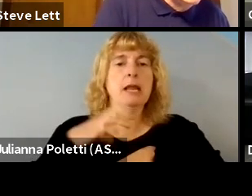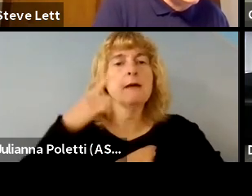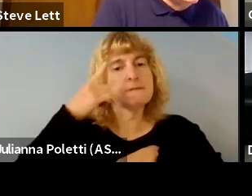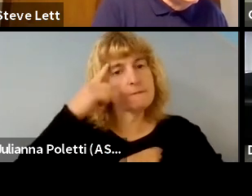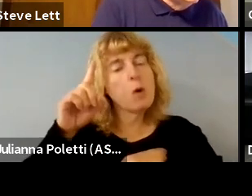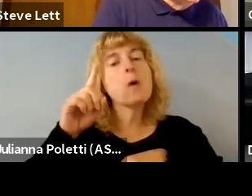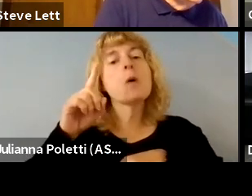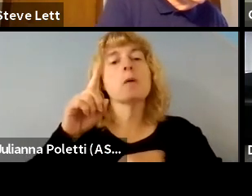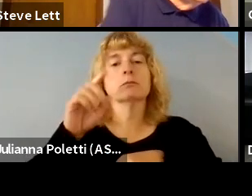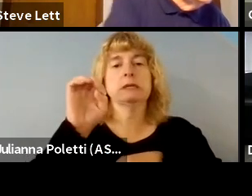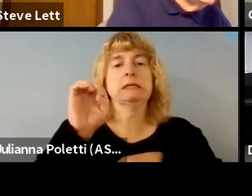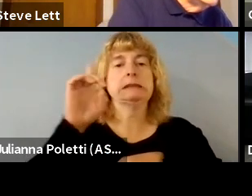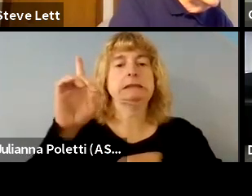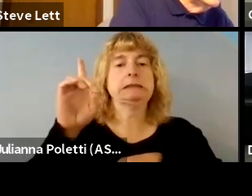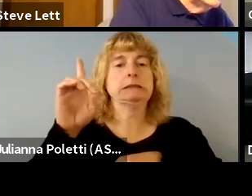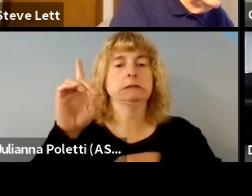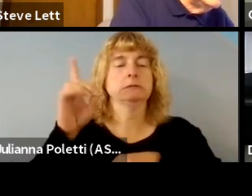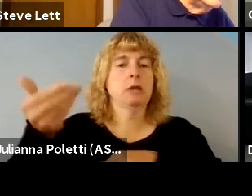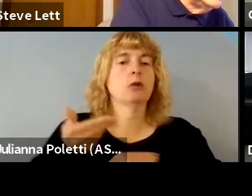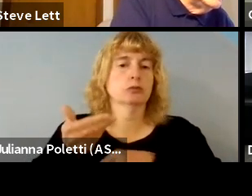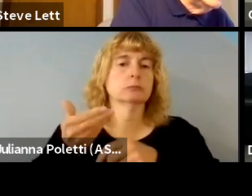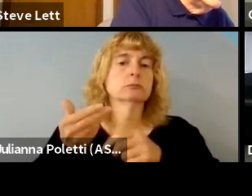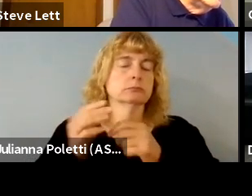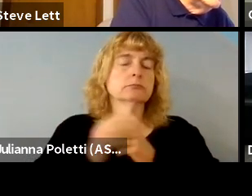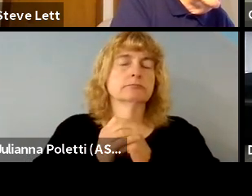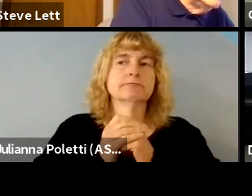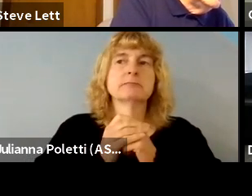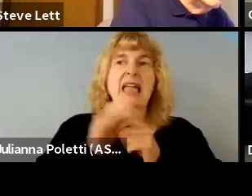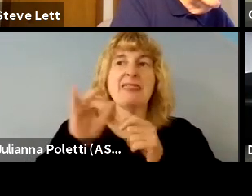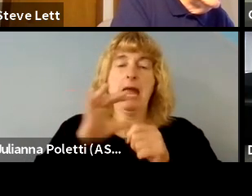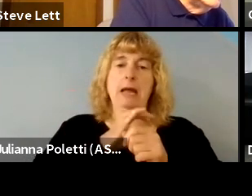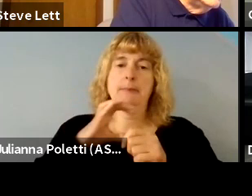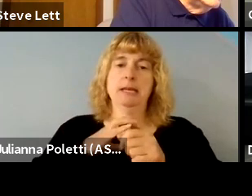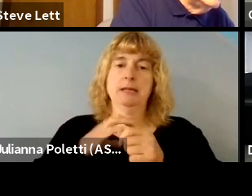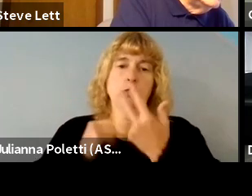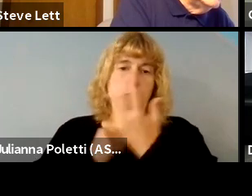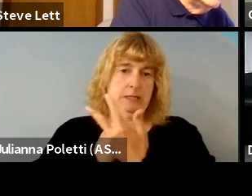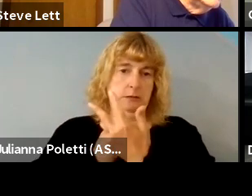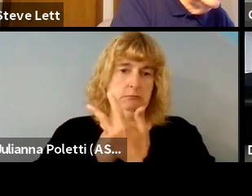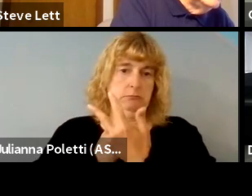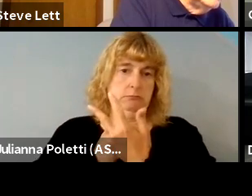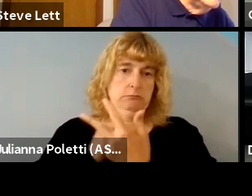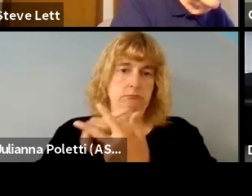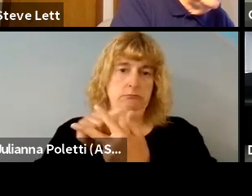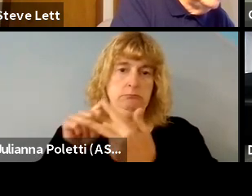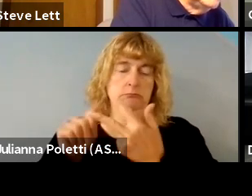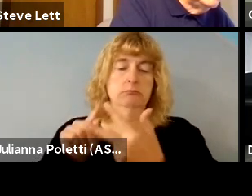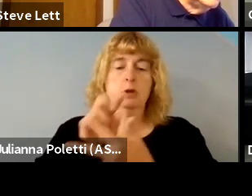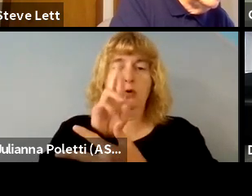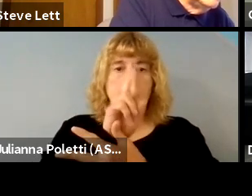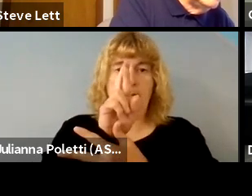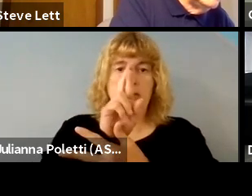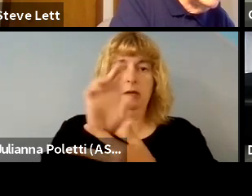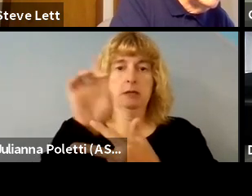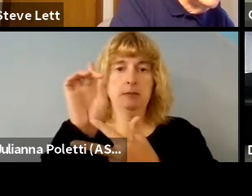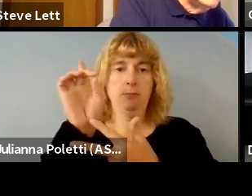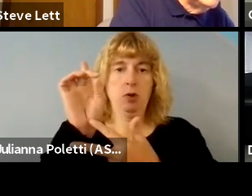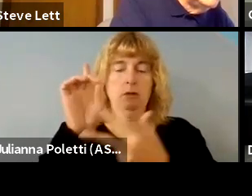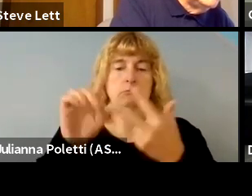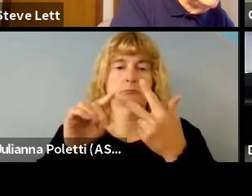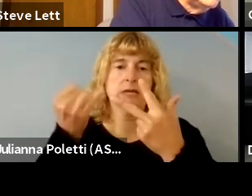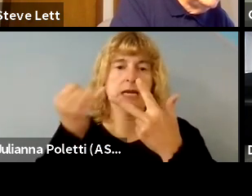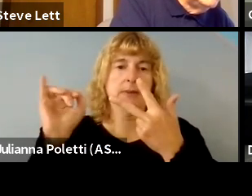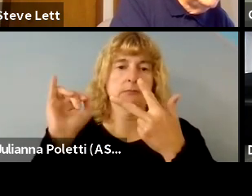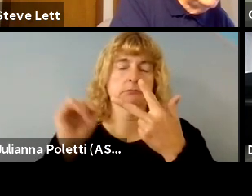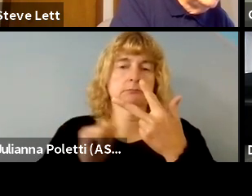position. And that committee will consist of 3 individuals, so 1 Republican, 1 Democrat, and 1 independent